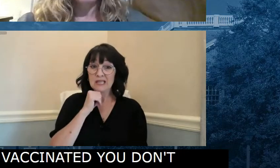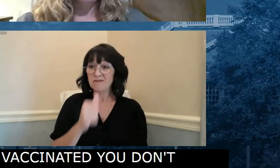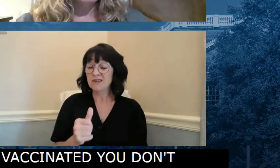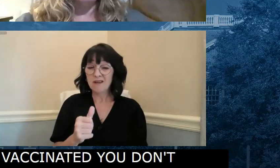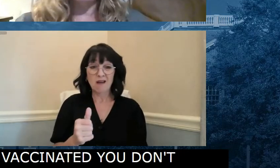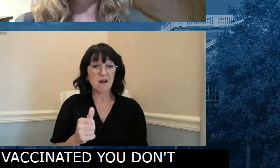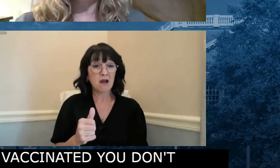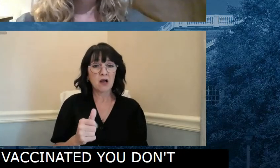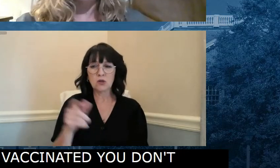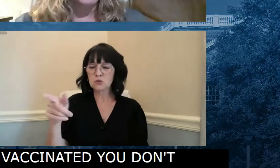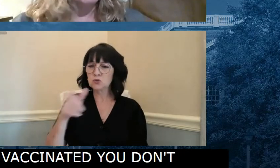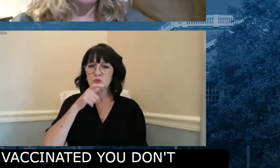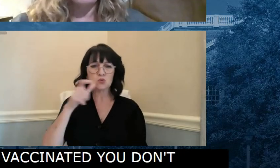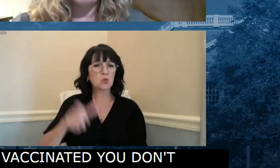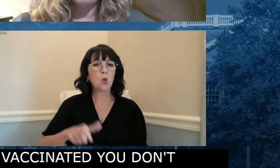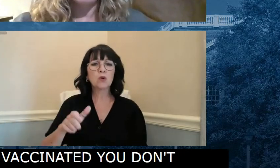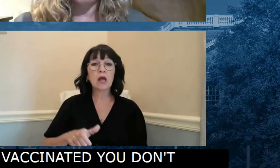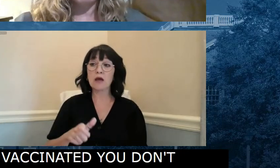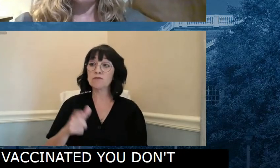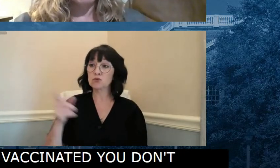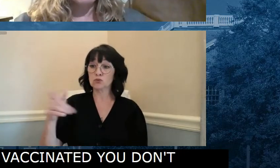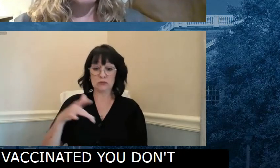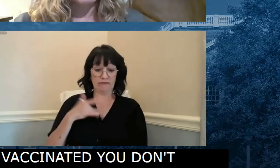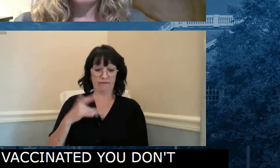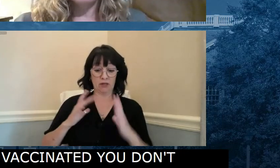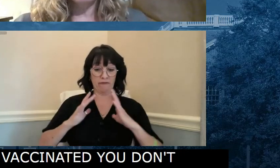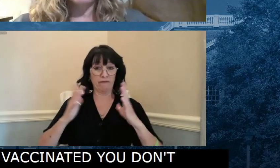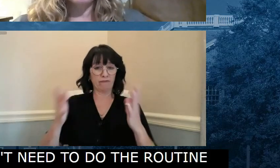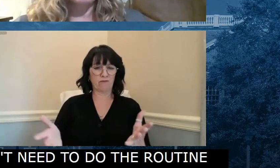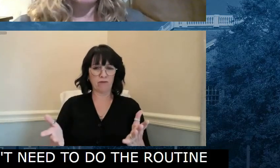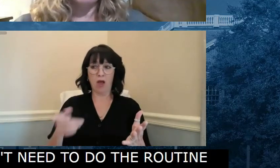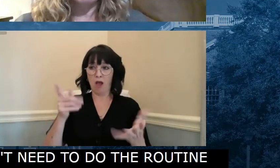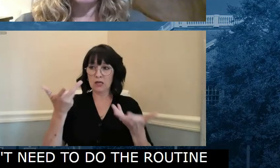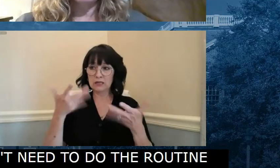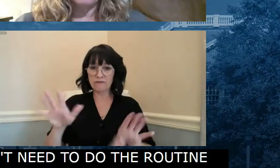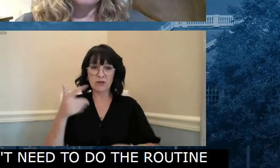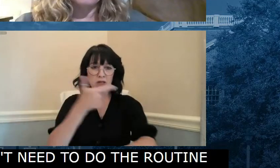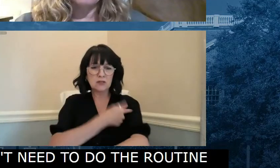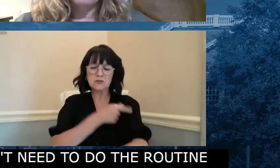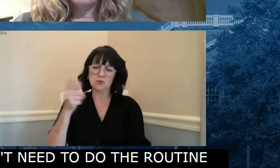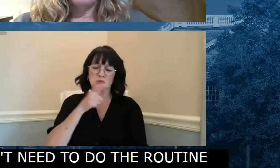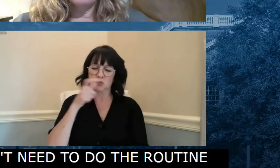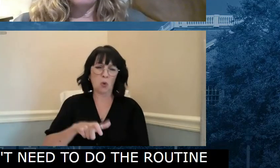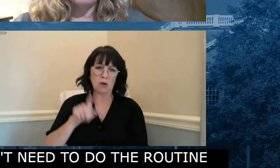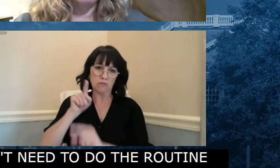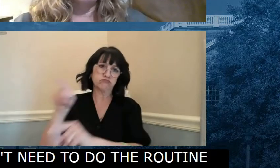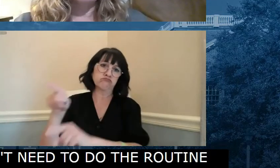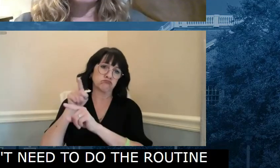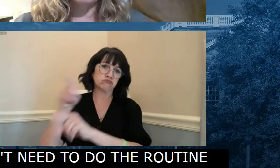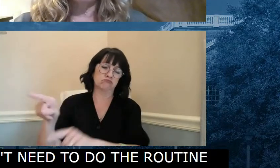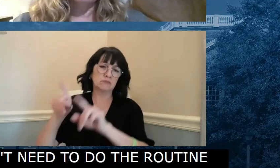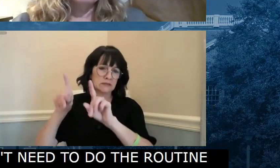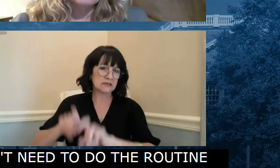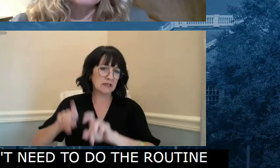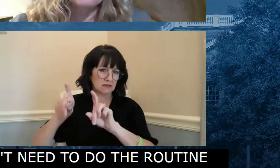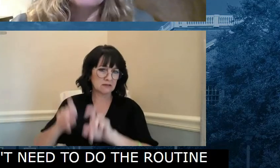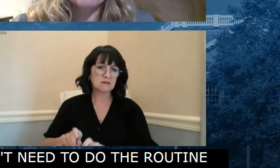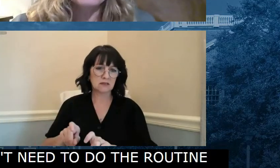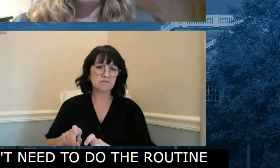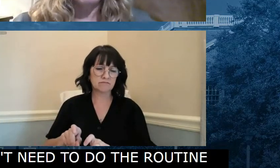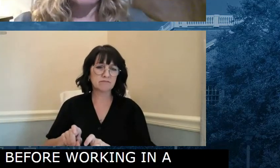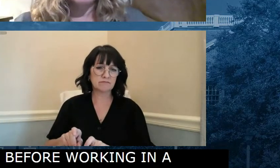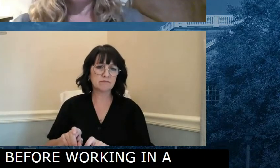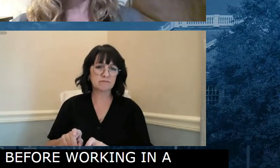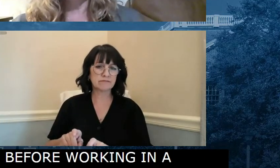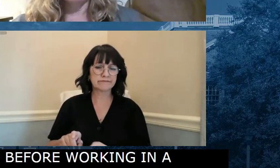routine testing that you might have done before working in a congregate setting. You're not going to end up